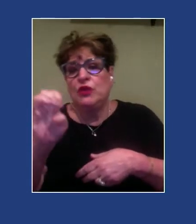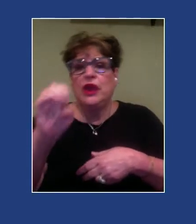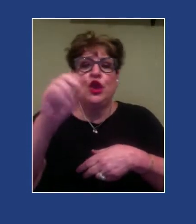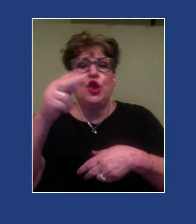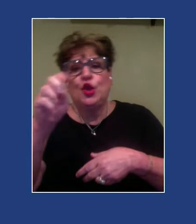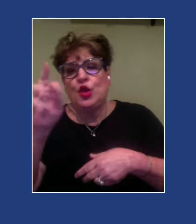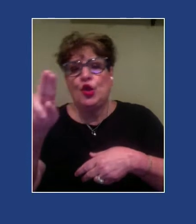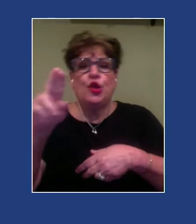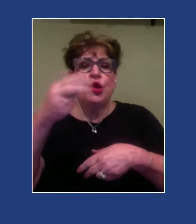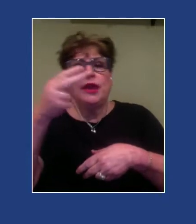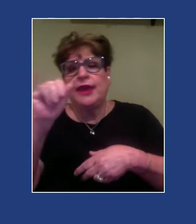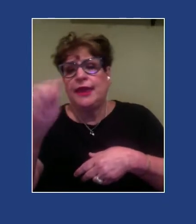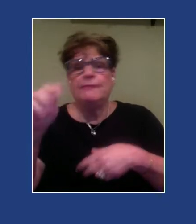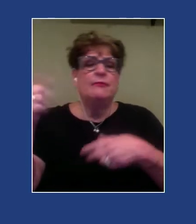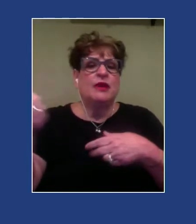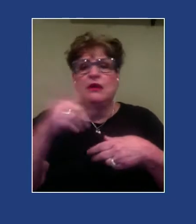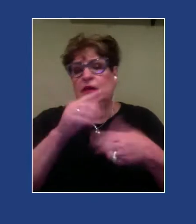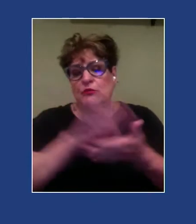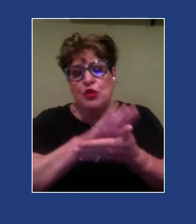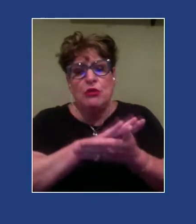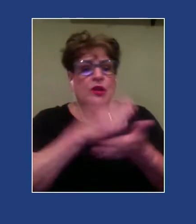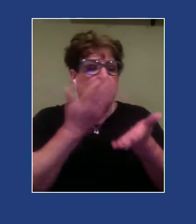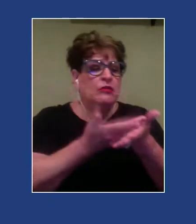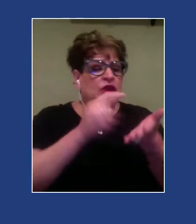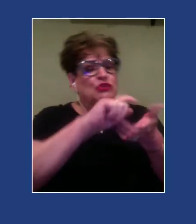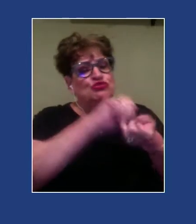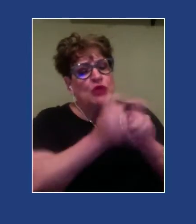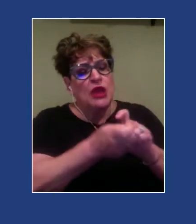documentation, changing the way you dress.